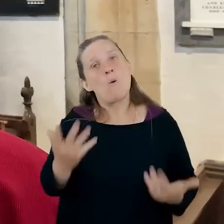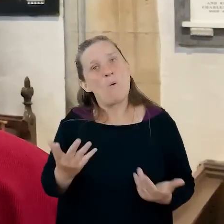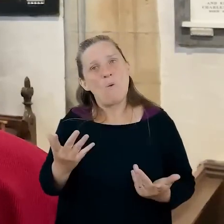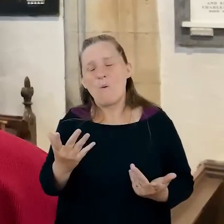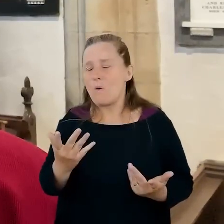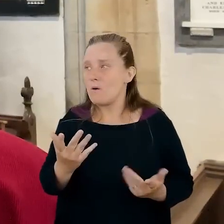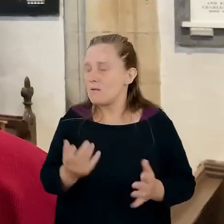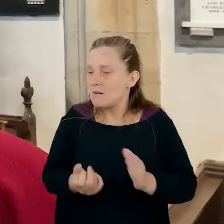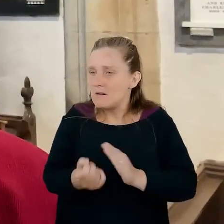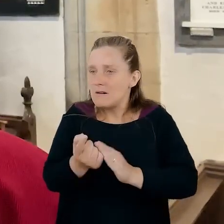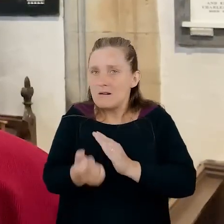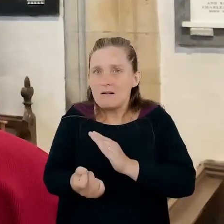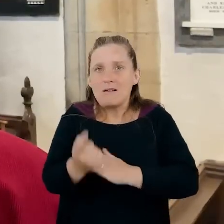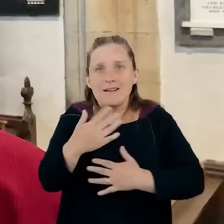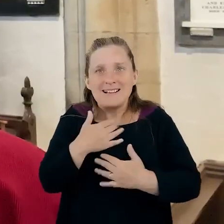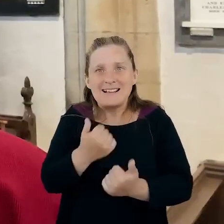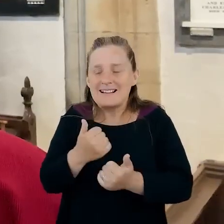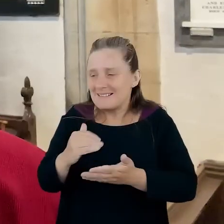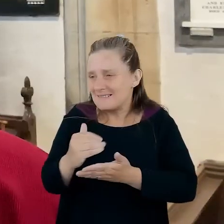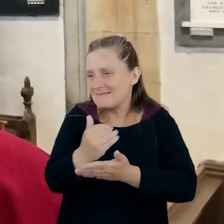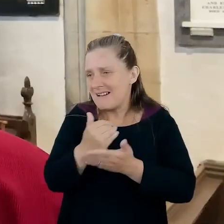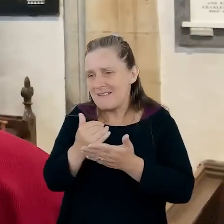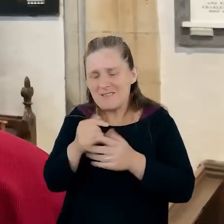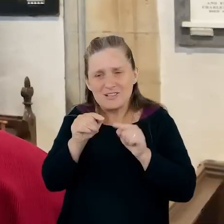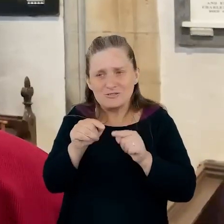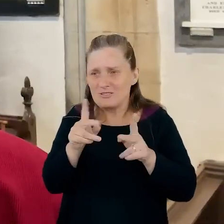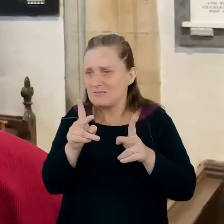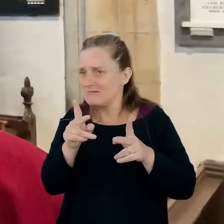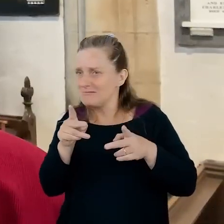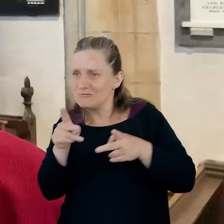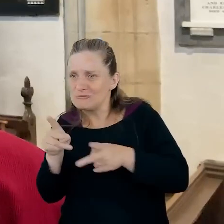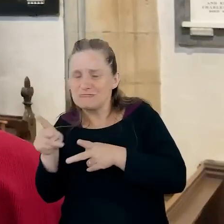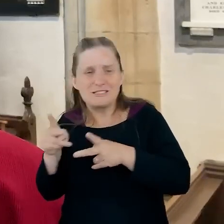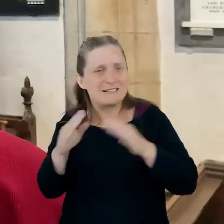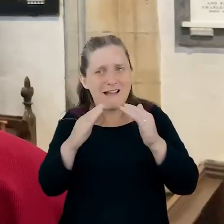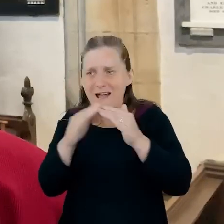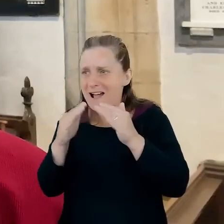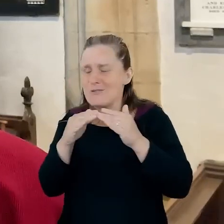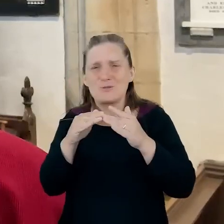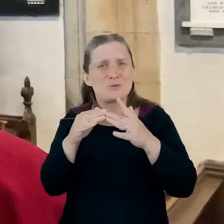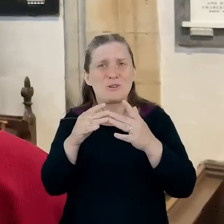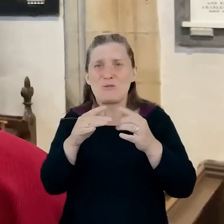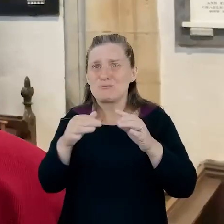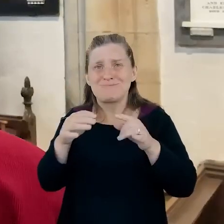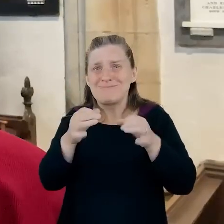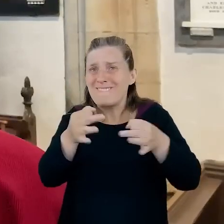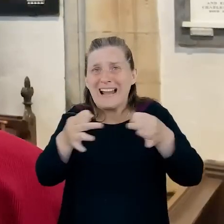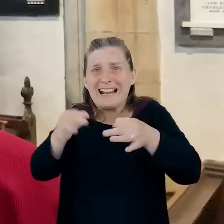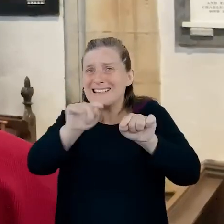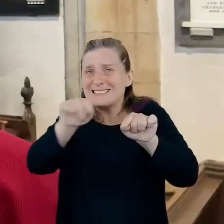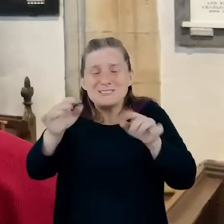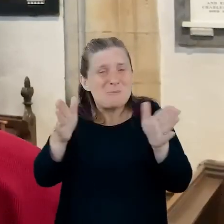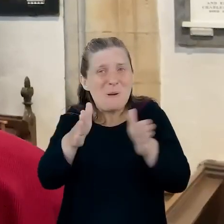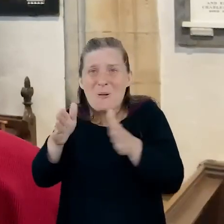the conversations and moments of healing and salvation on the streets and in the houses of nameless Middle